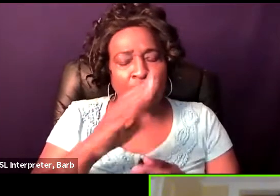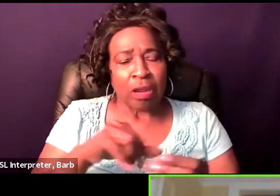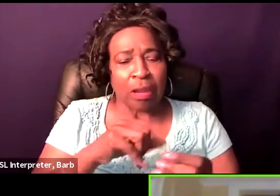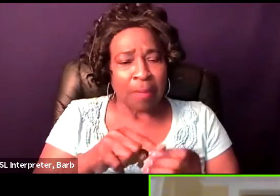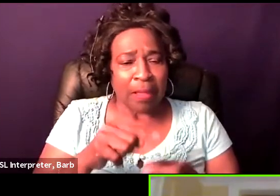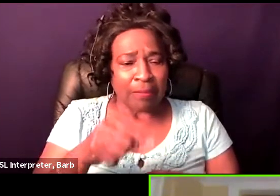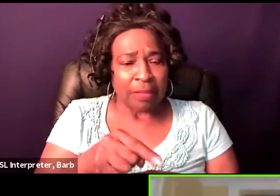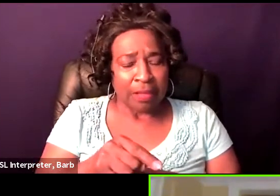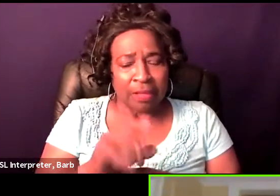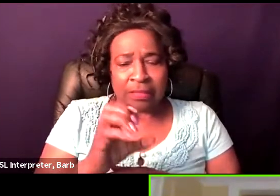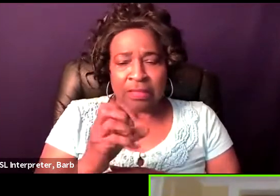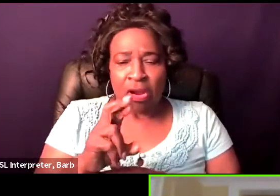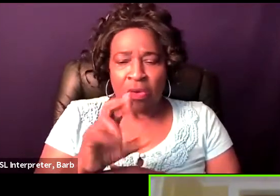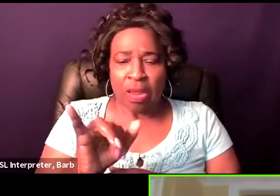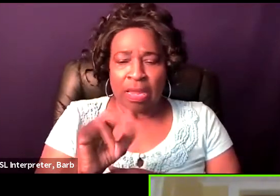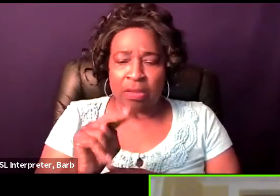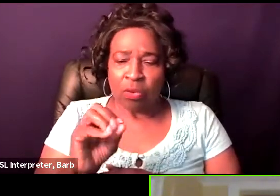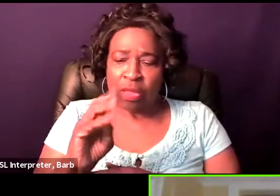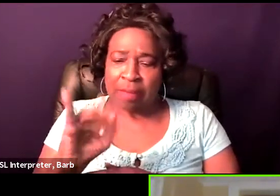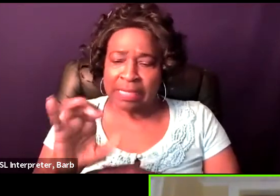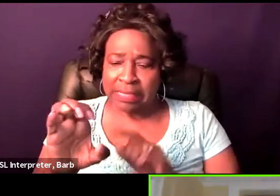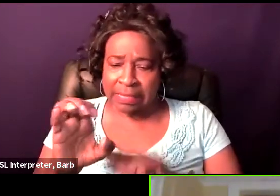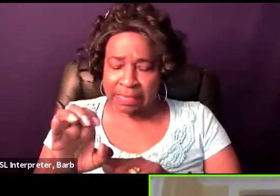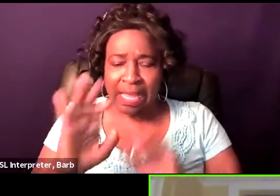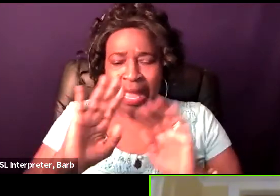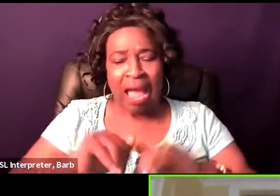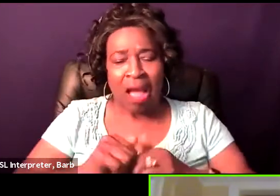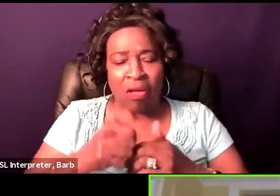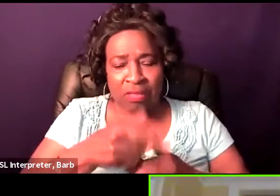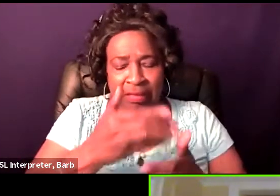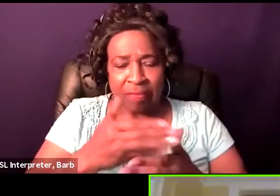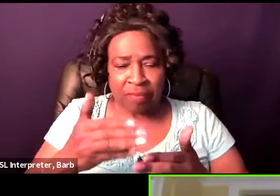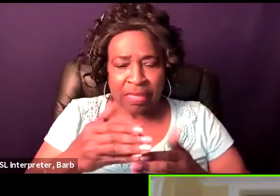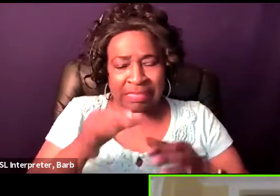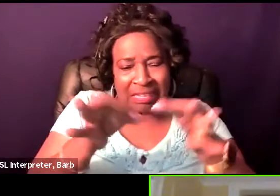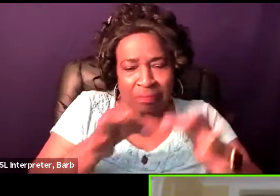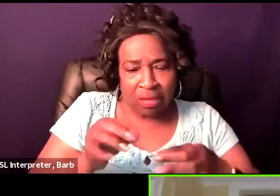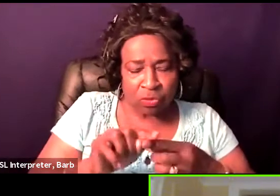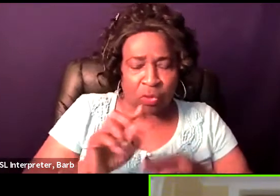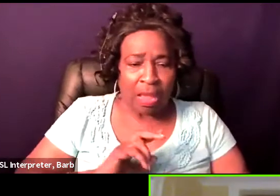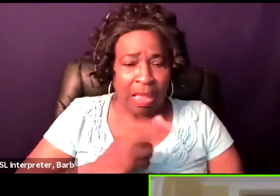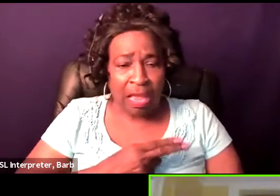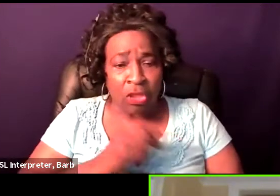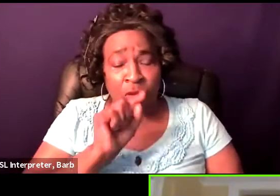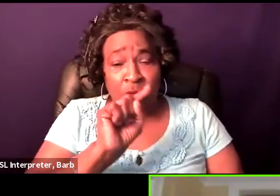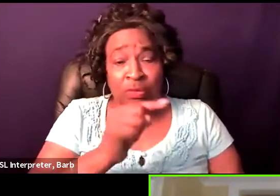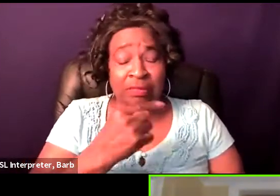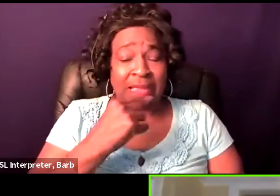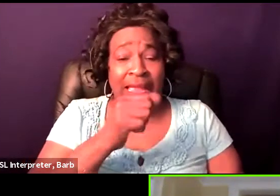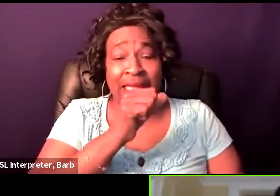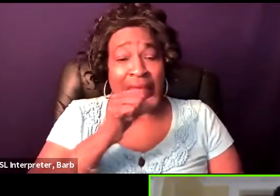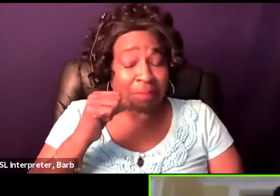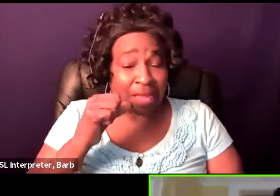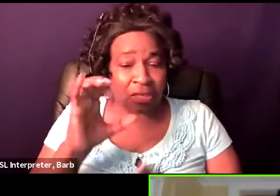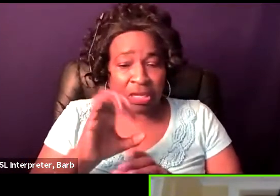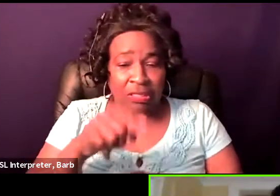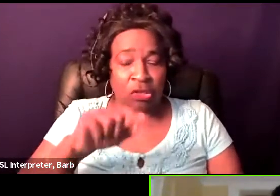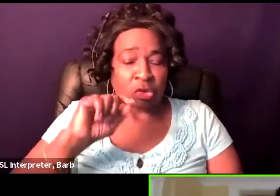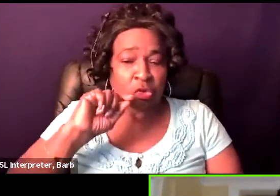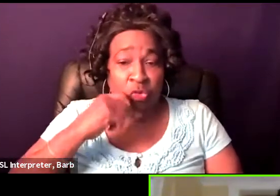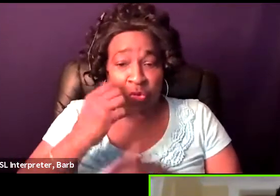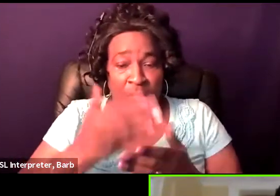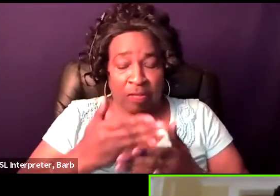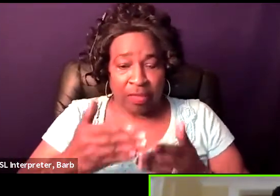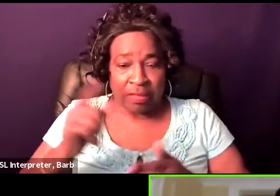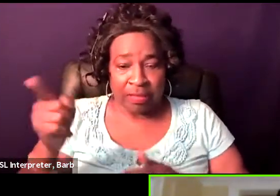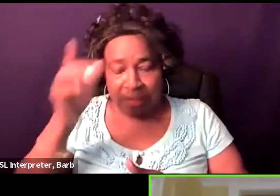economic context of how these things are communicated to us. Because you mentioned that Amazon does this cool thing where this guy suddenly is